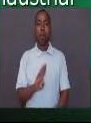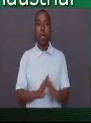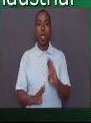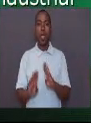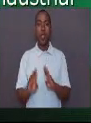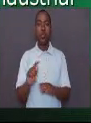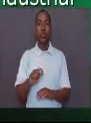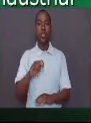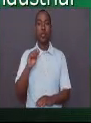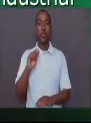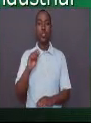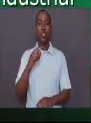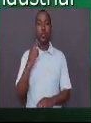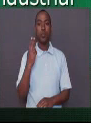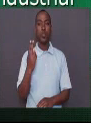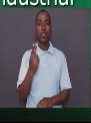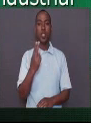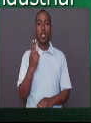Biotechnology is the use of